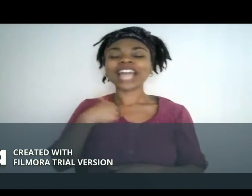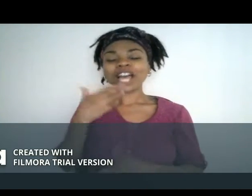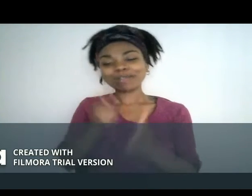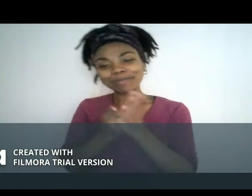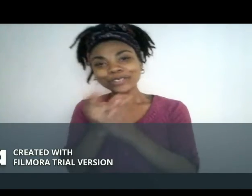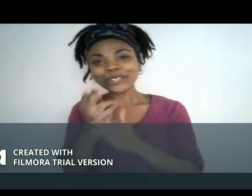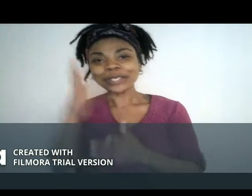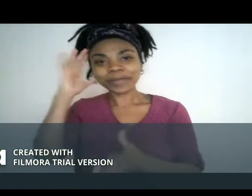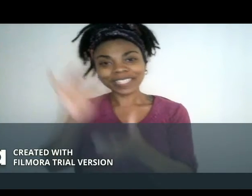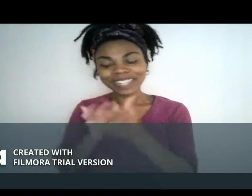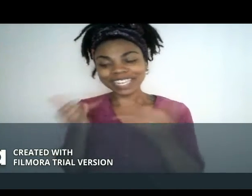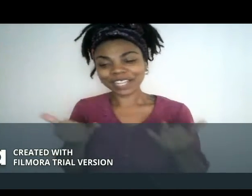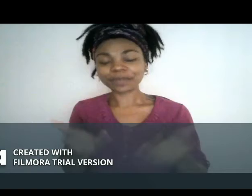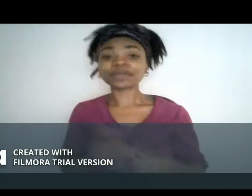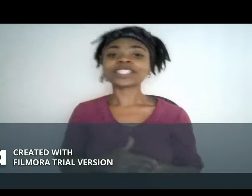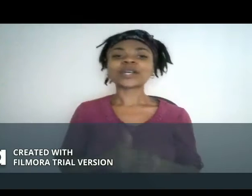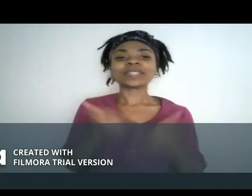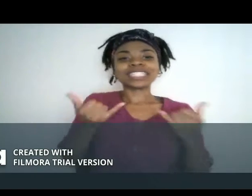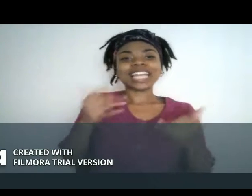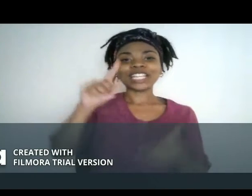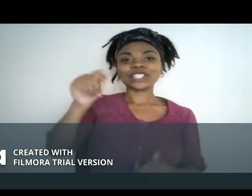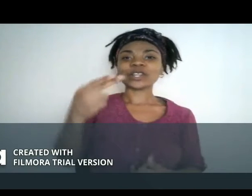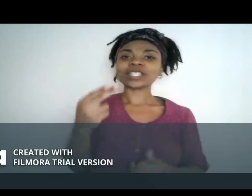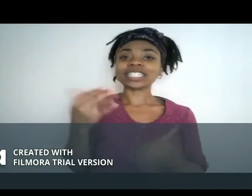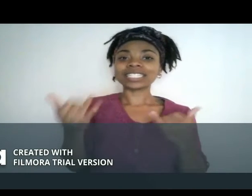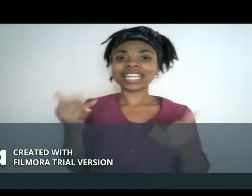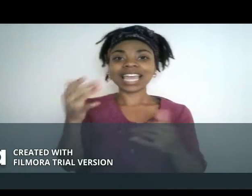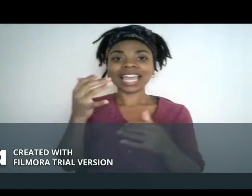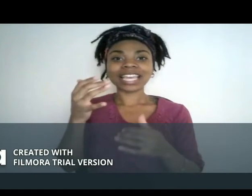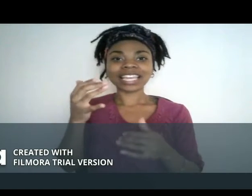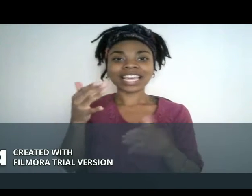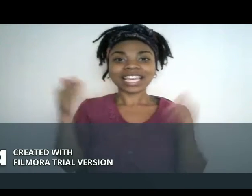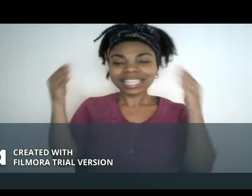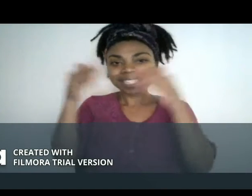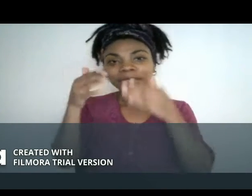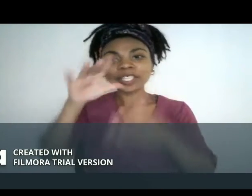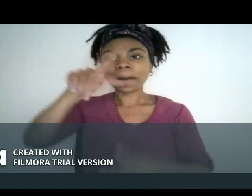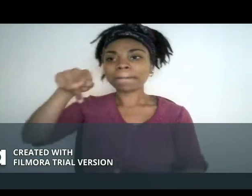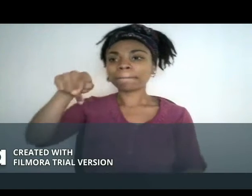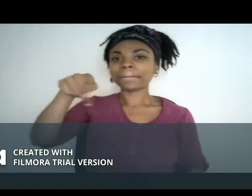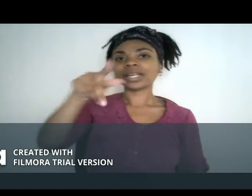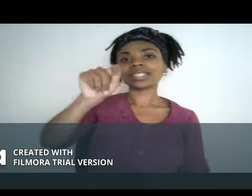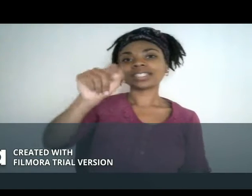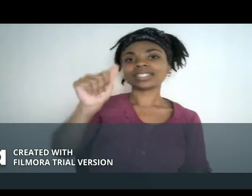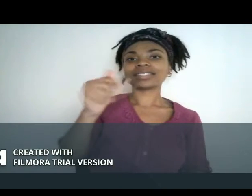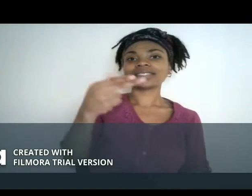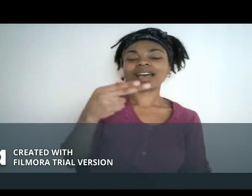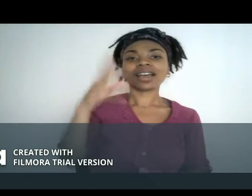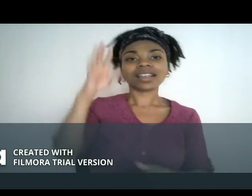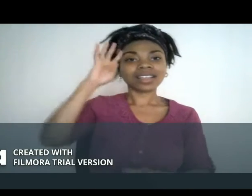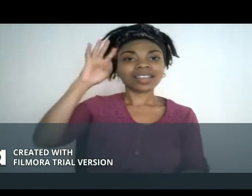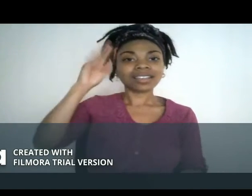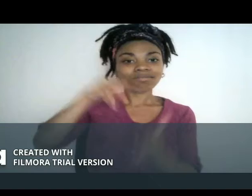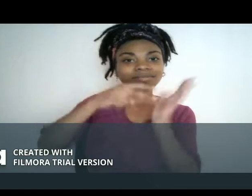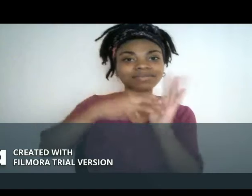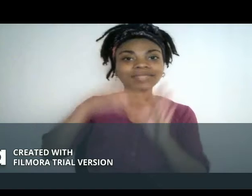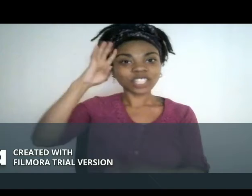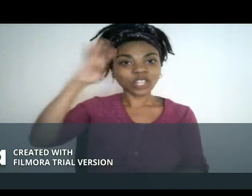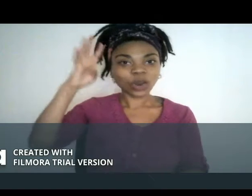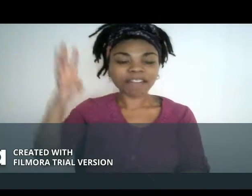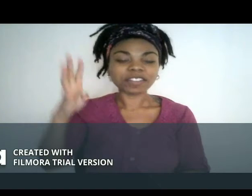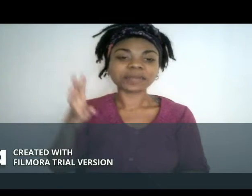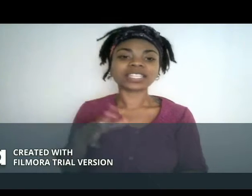now. So y'all, today is Thursday. Today is the day of Ptah, and Ptah is the craftsman. So today is